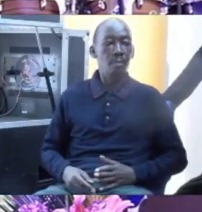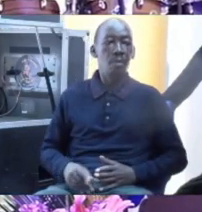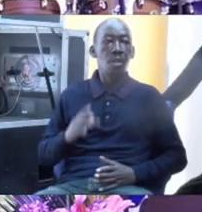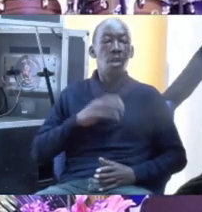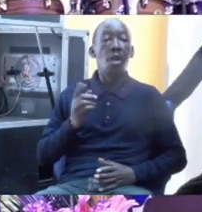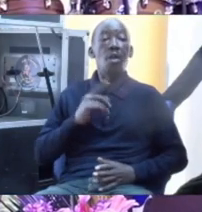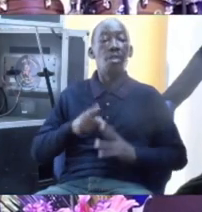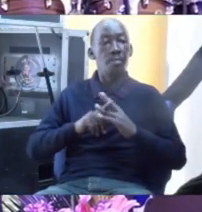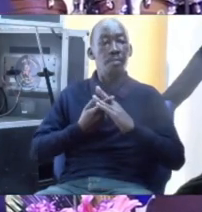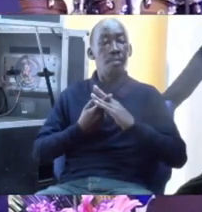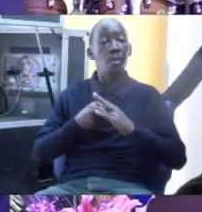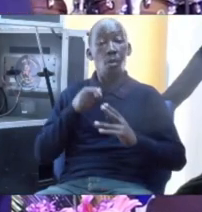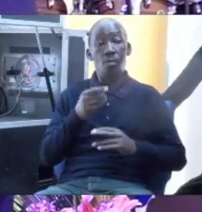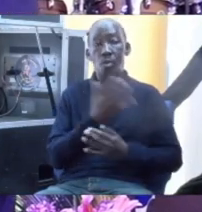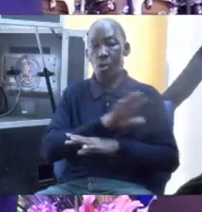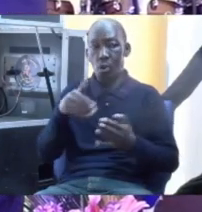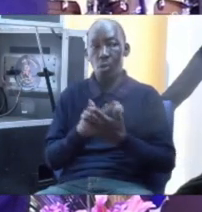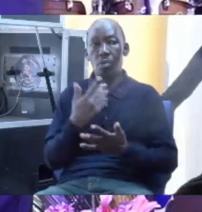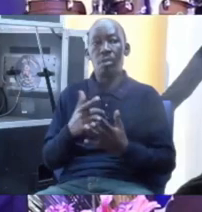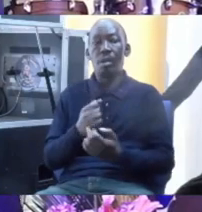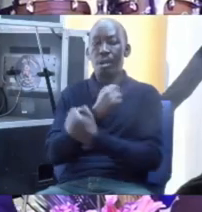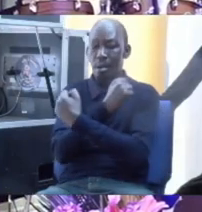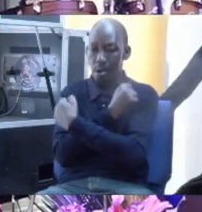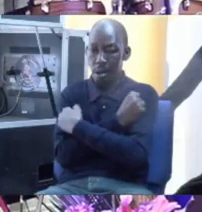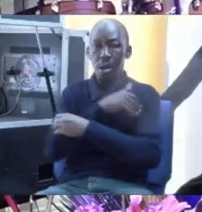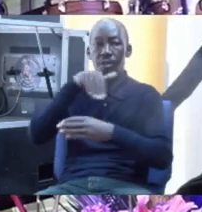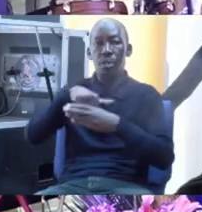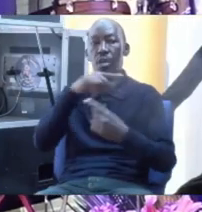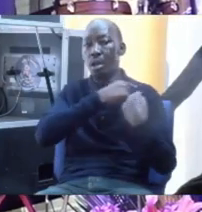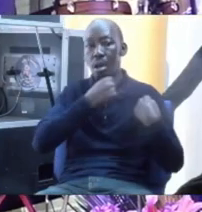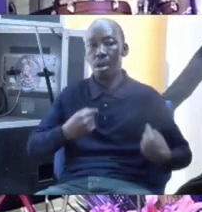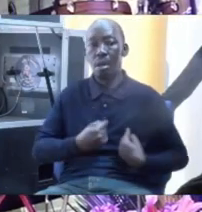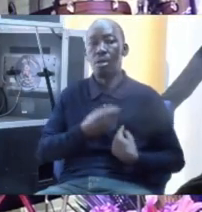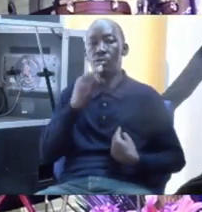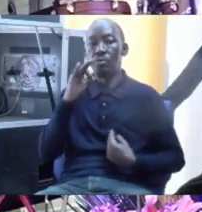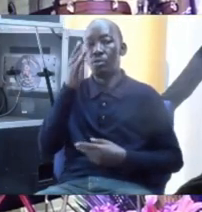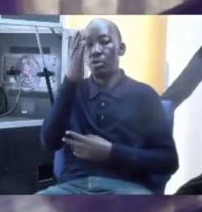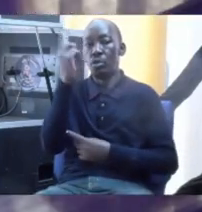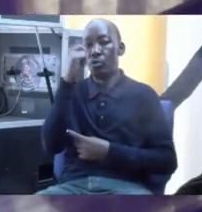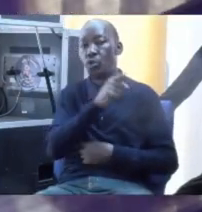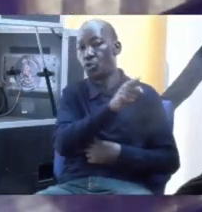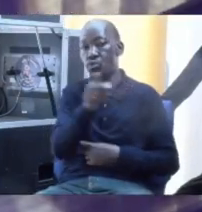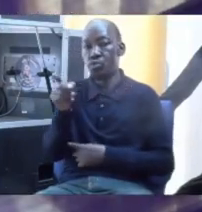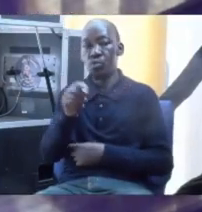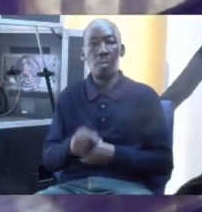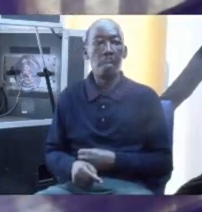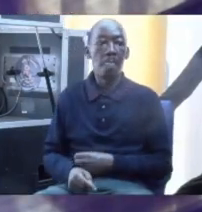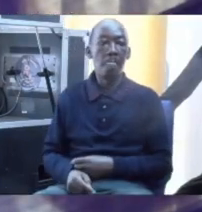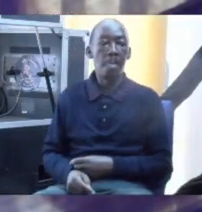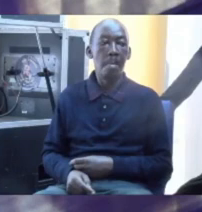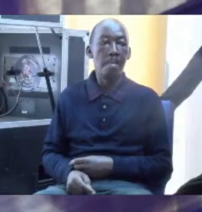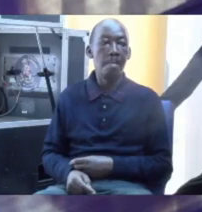it. Chanzo chake. Is love in the heart of God for you. Ni ule upendo katika moyo wa Mungu